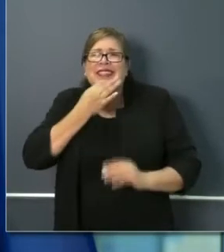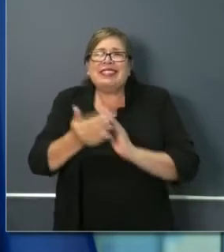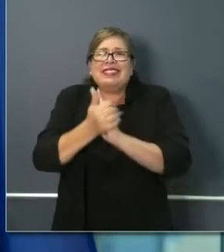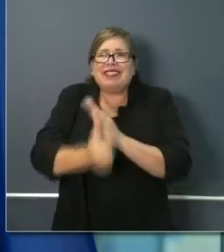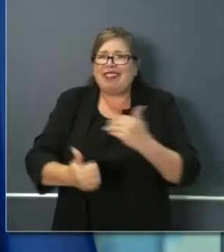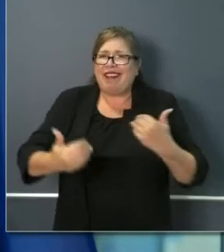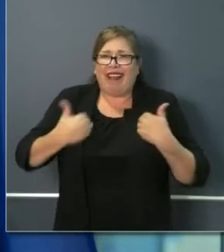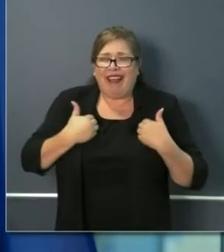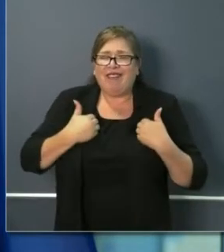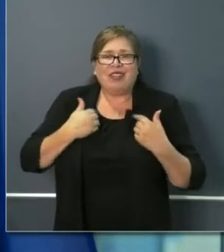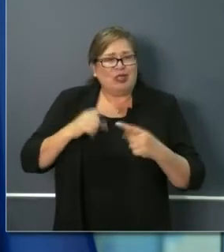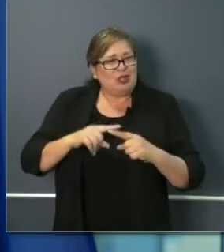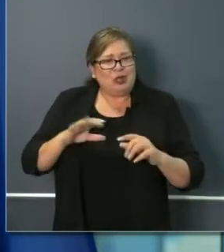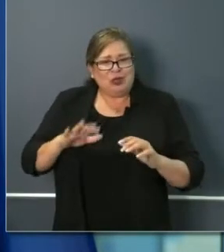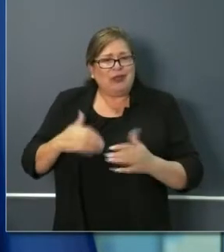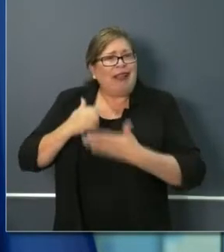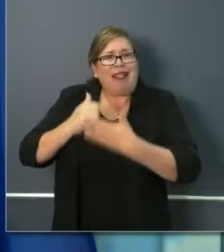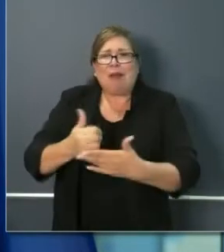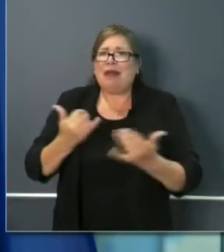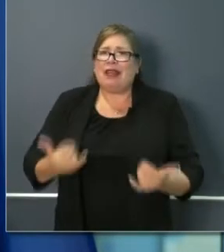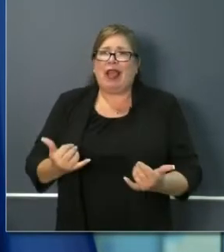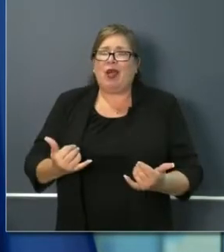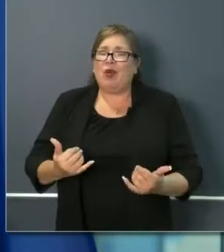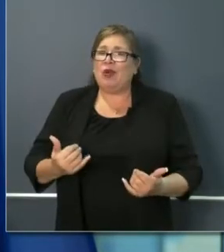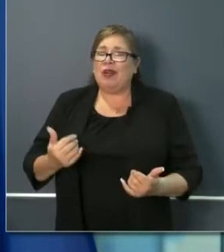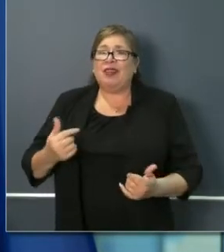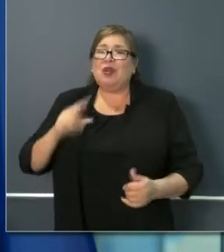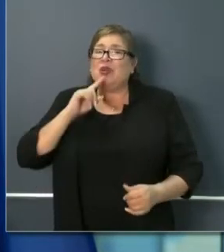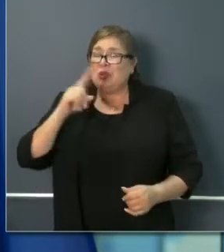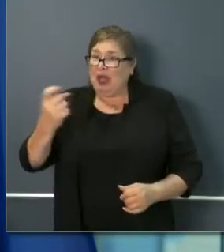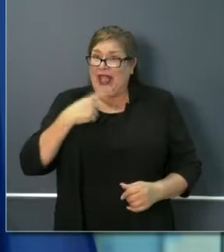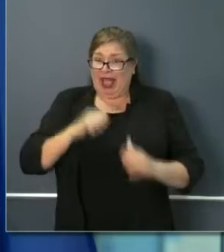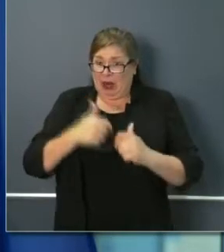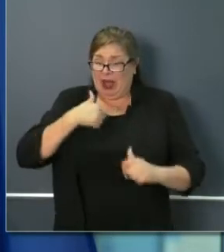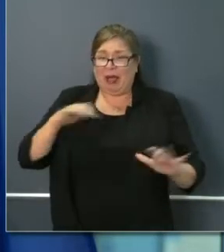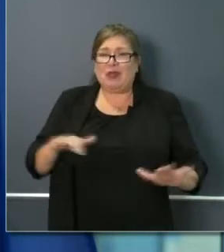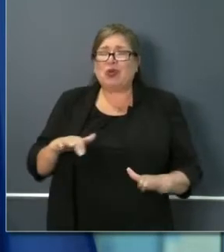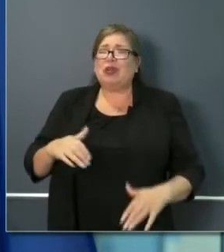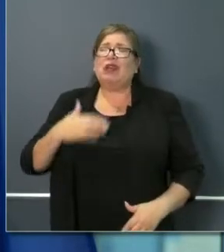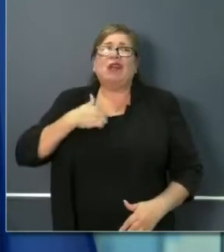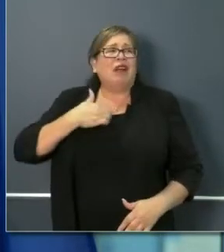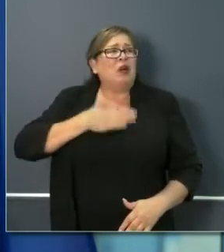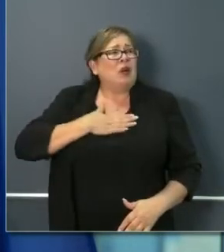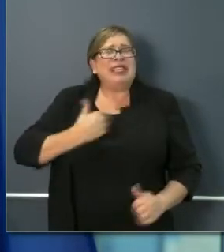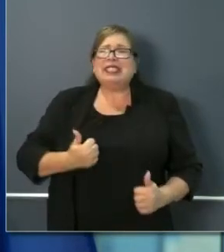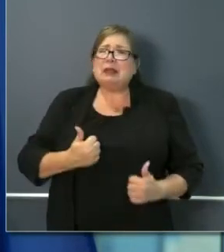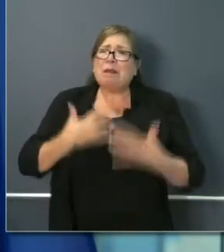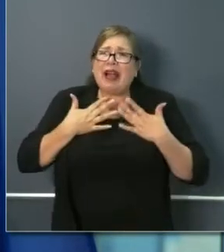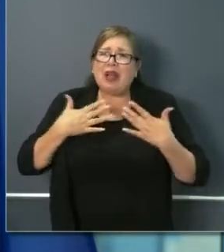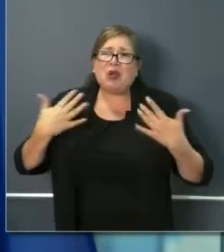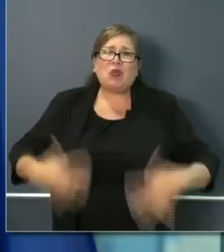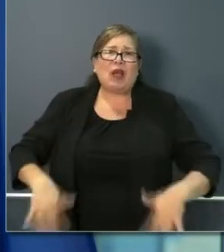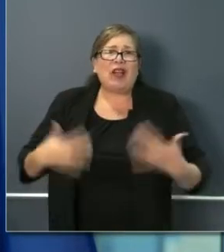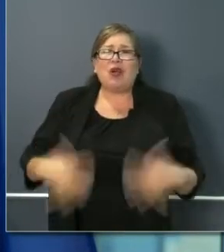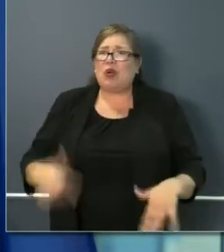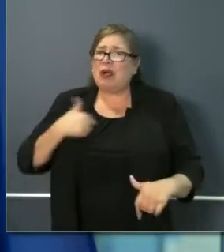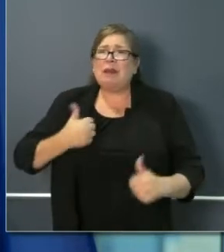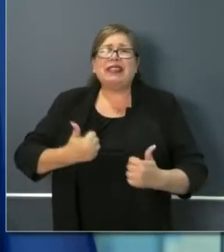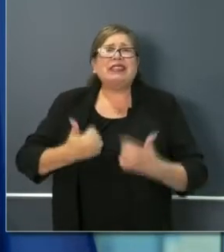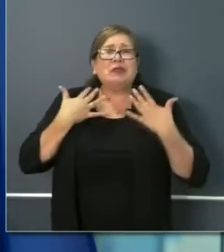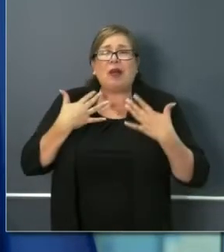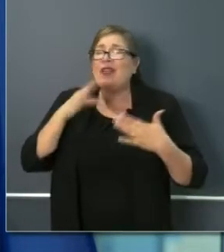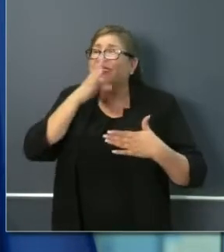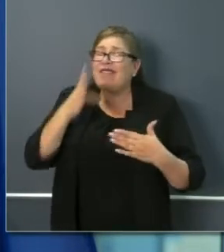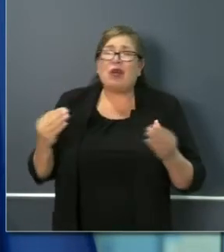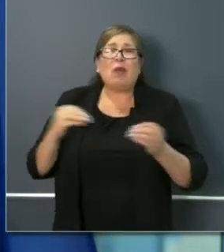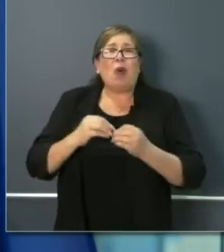to meet this moment. I'm inspired. You want to ask how I'm doing? I'm inspired. I've never been more damn inspired in my